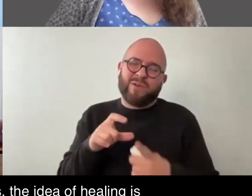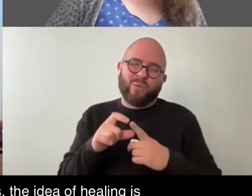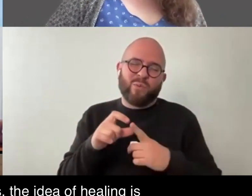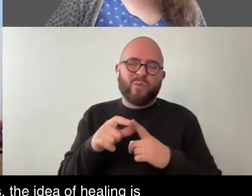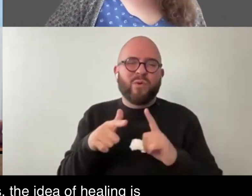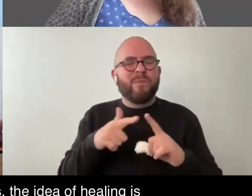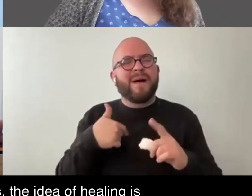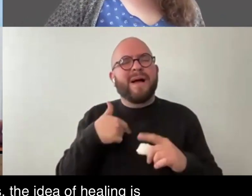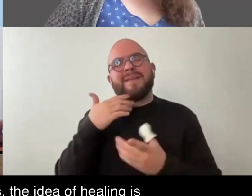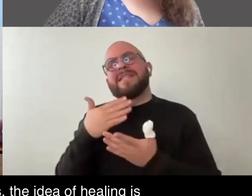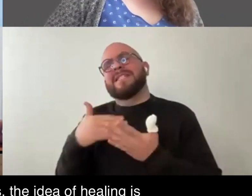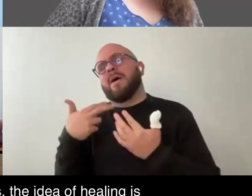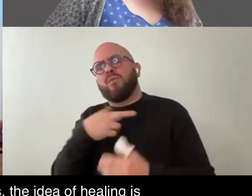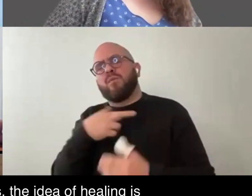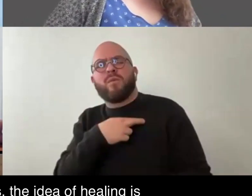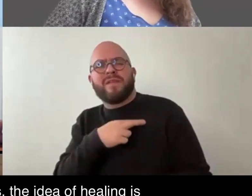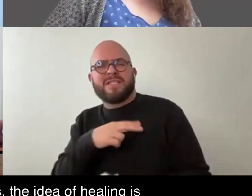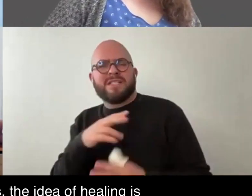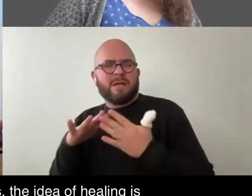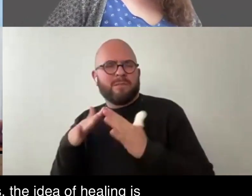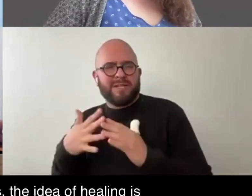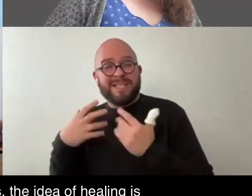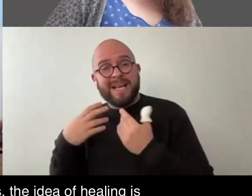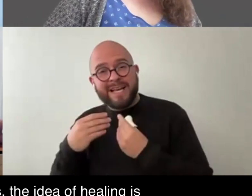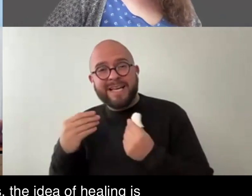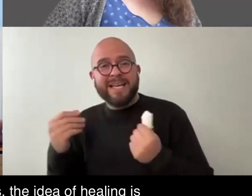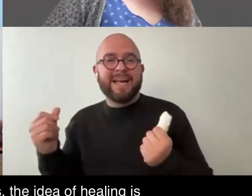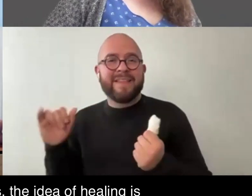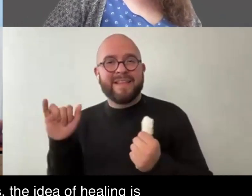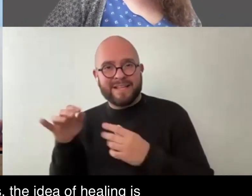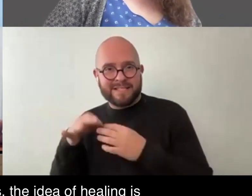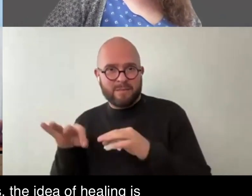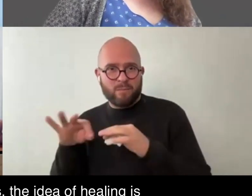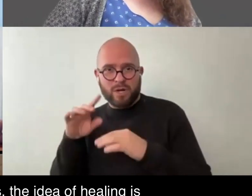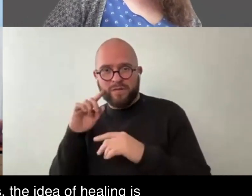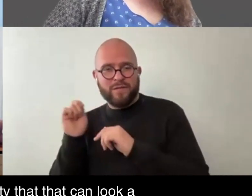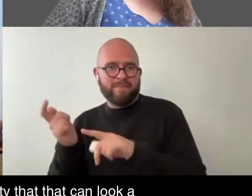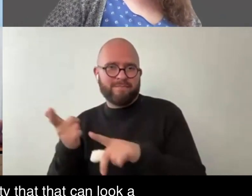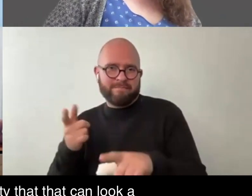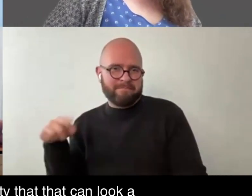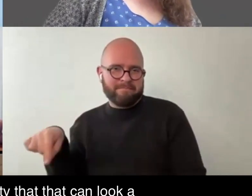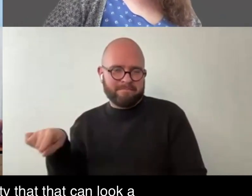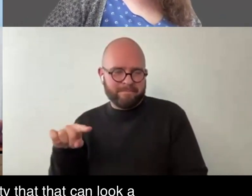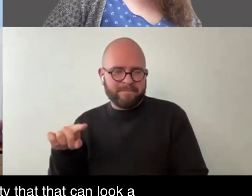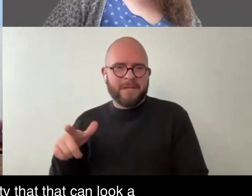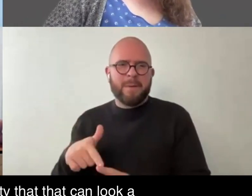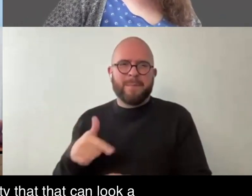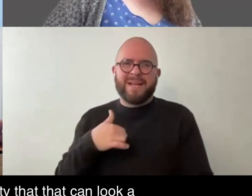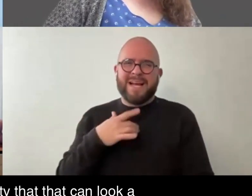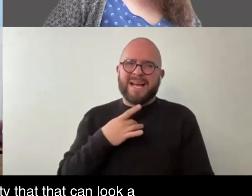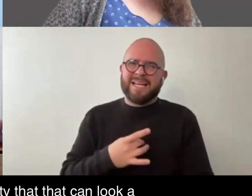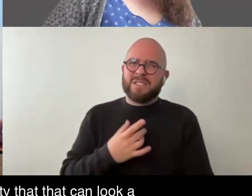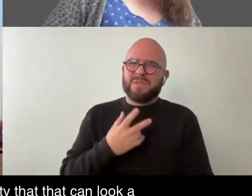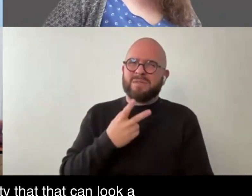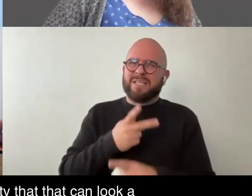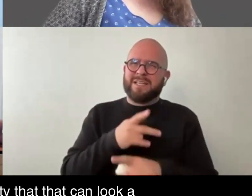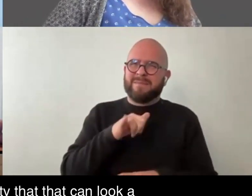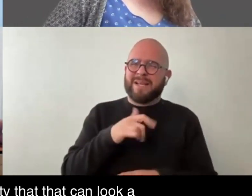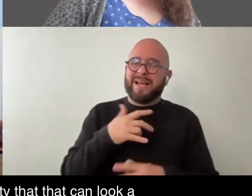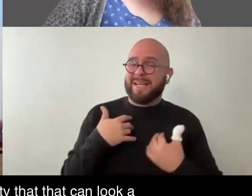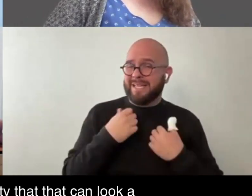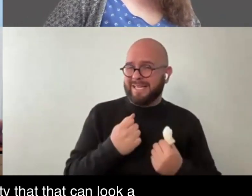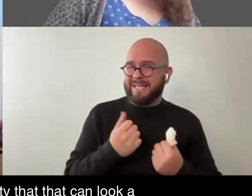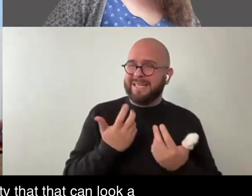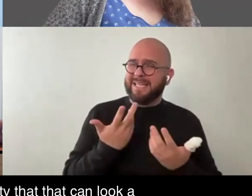some religious communities, the idea of healing is really important to folks. But I always like to hold out the possibility that that can look a